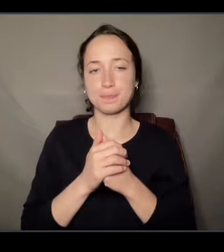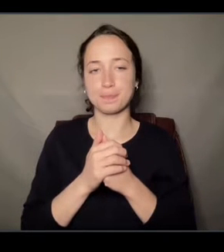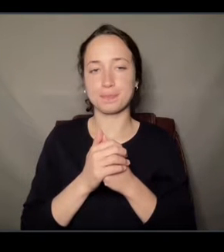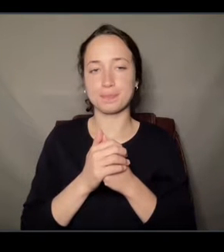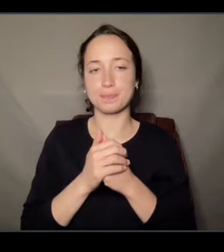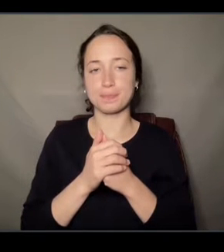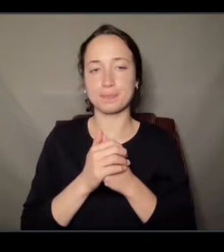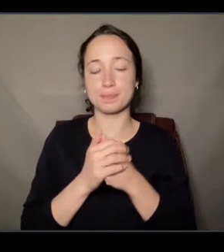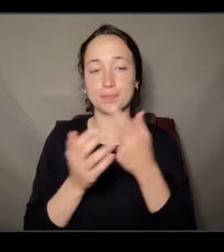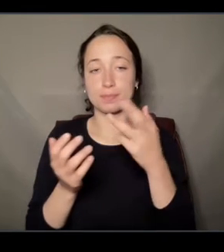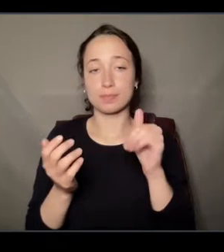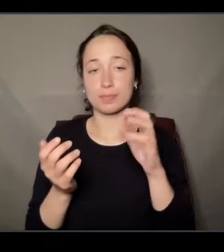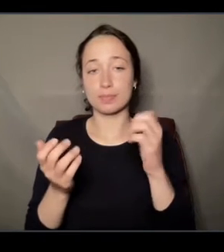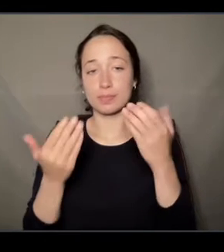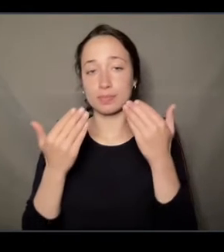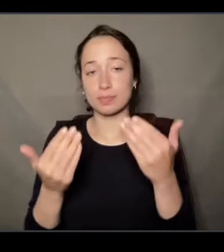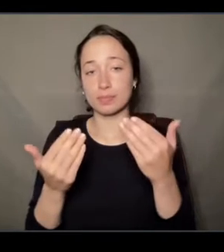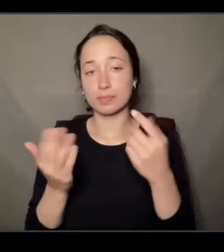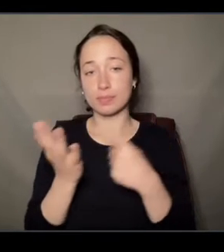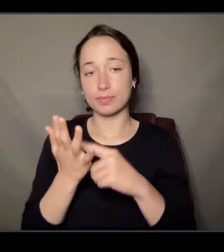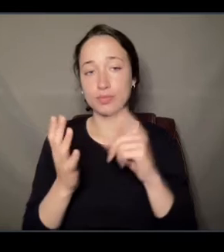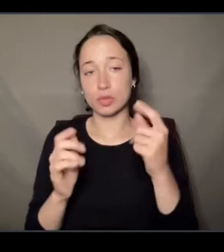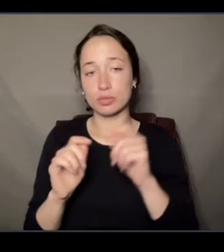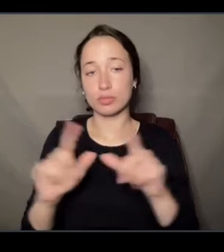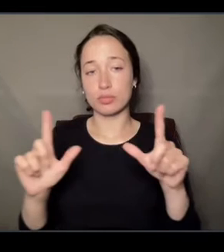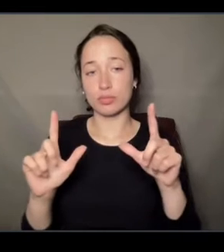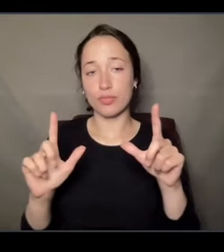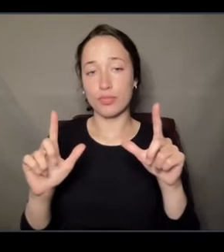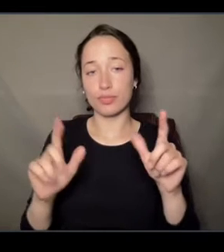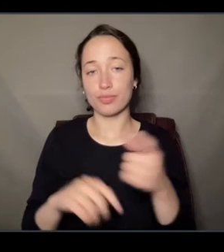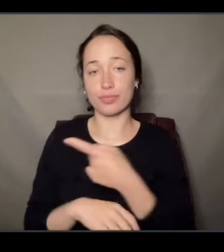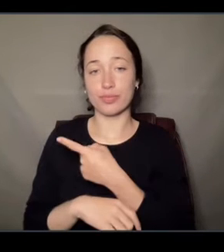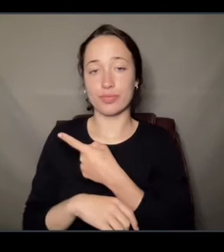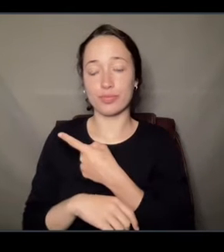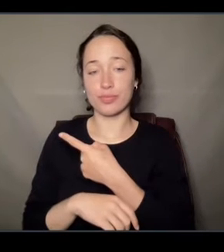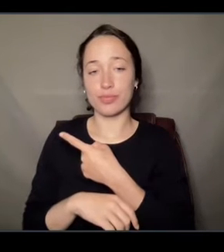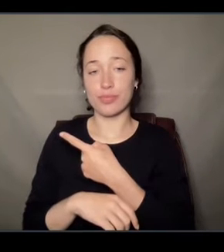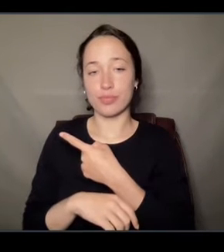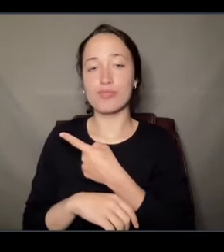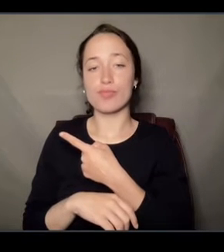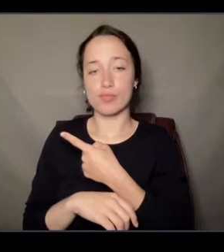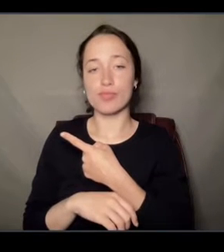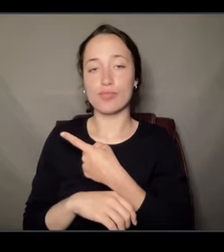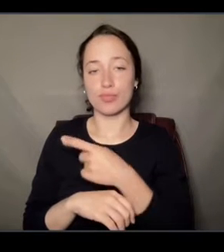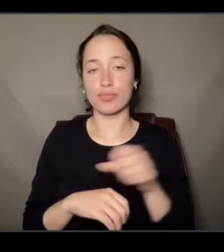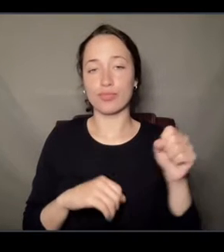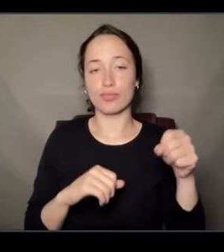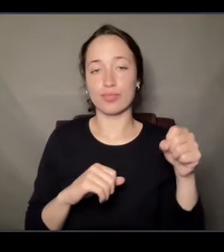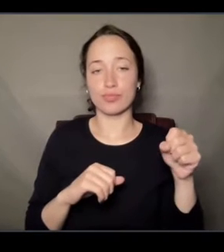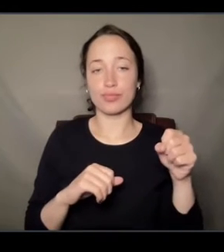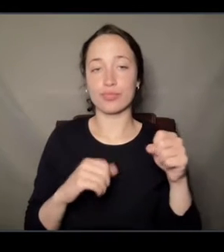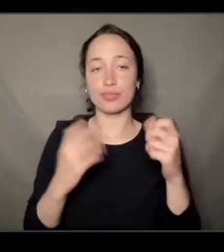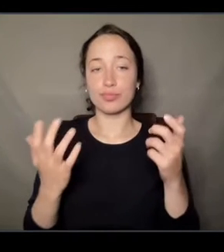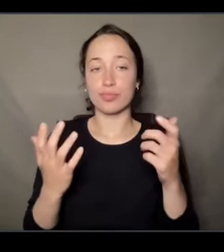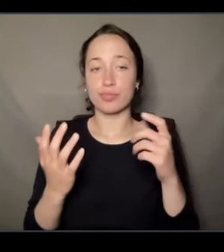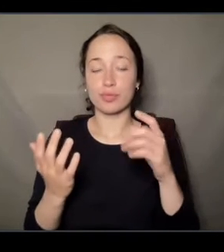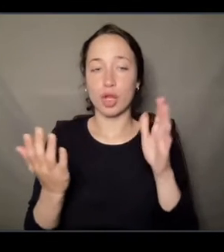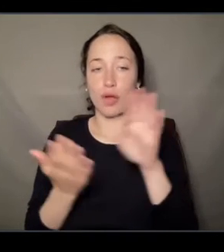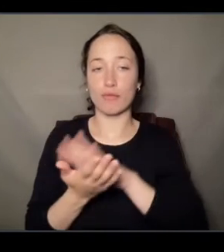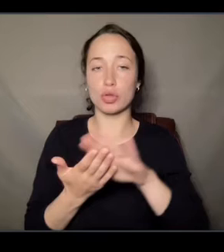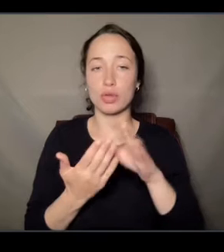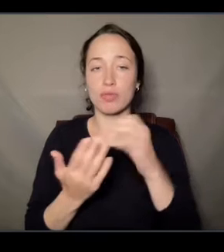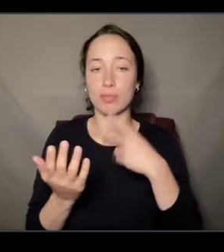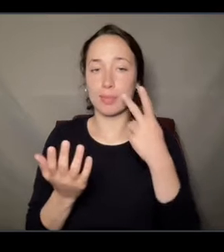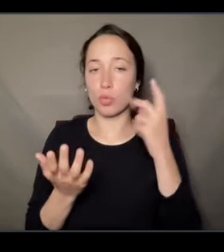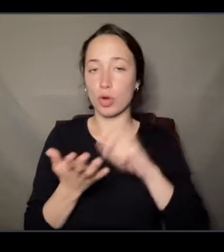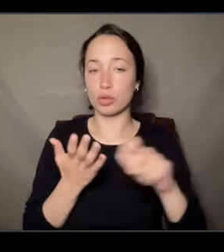And Grace, do you want to discuss the first slide when it comes up? Sure. So this is the cover